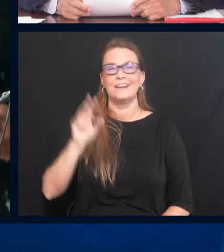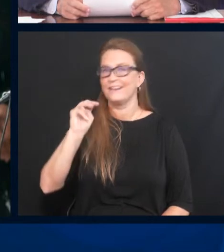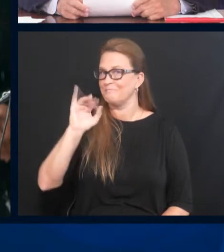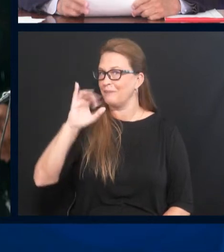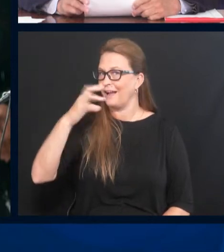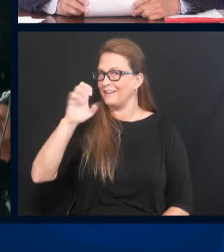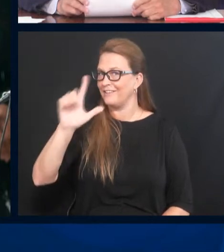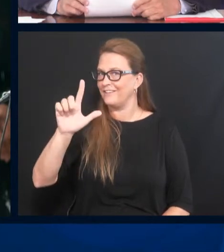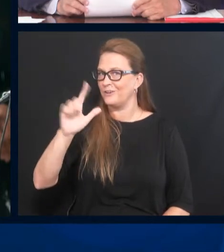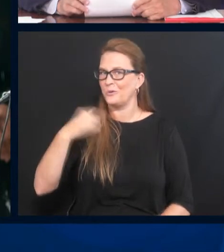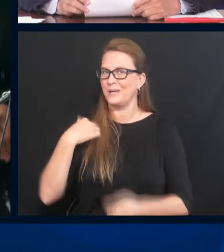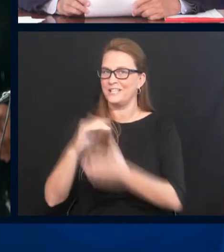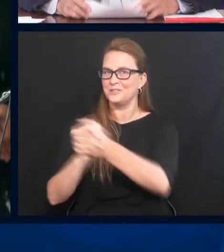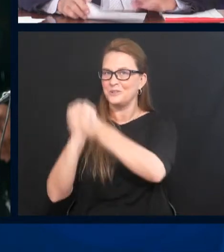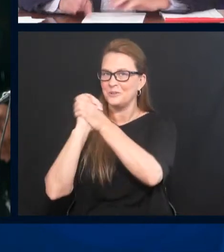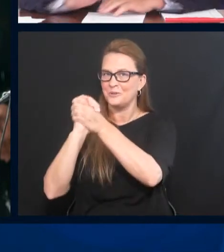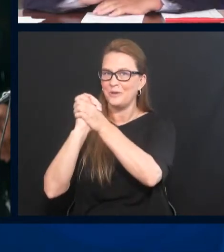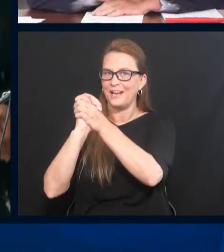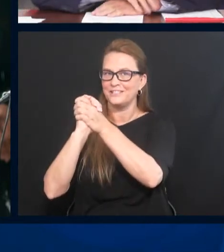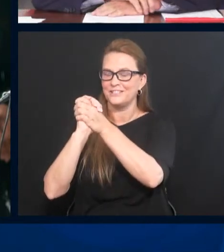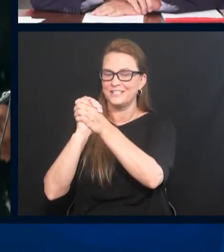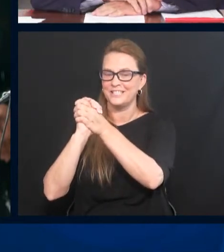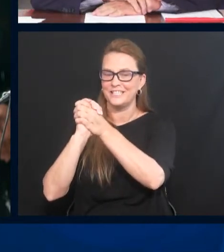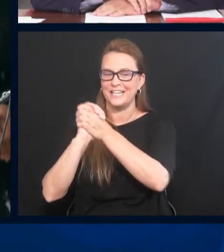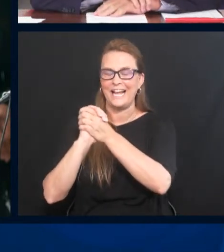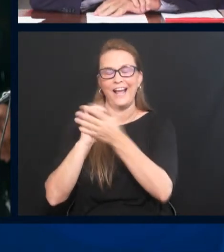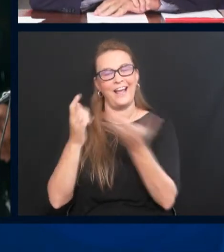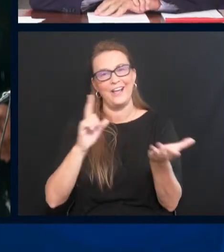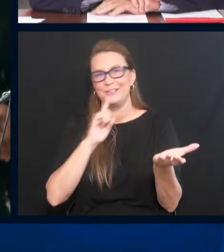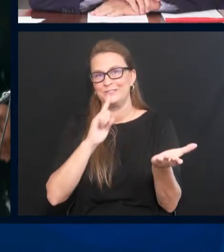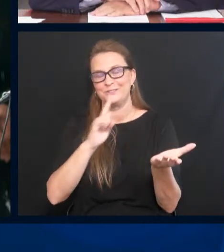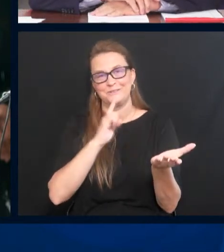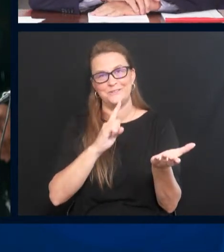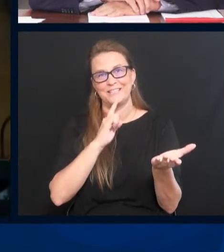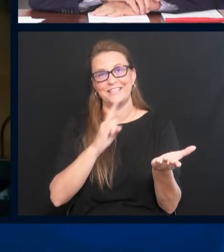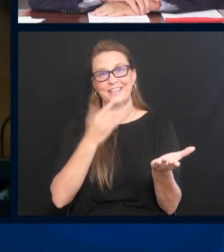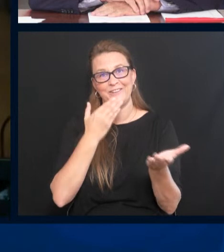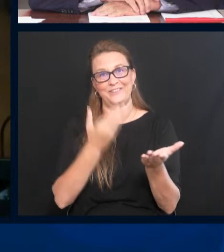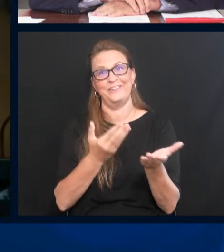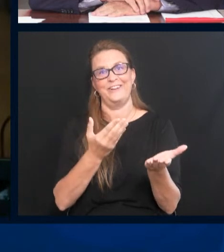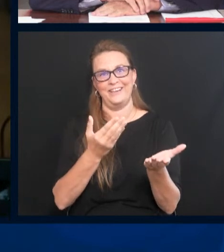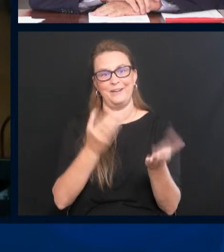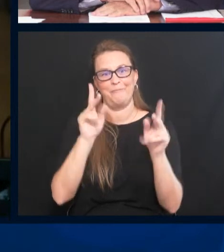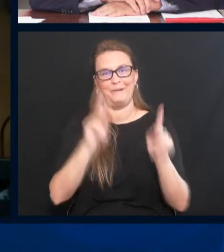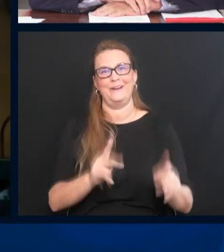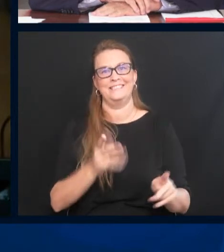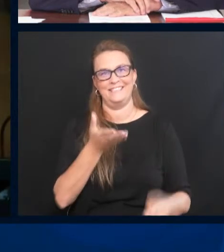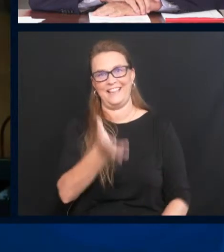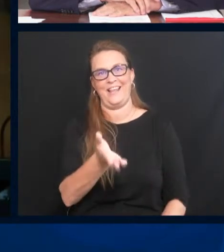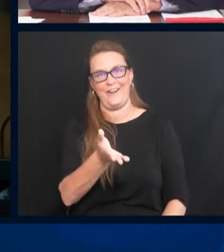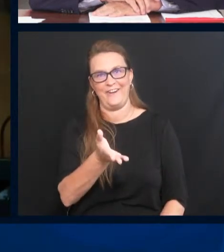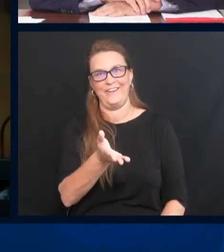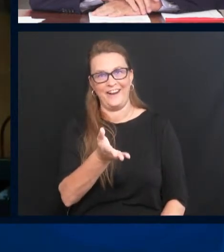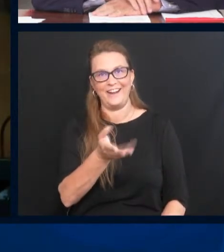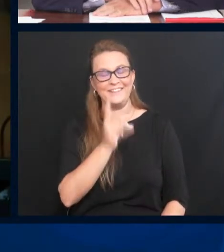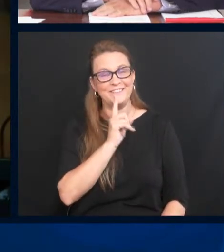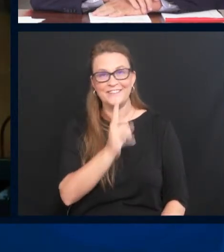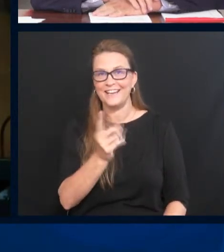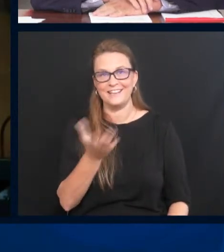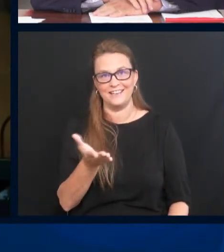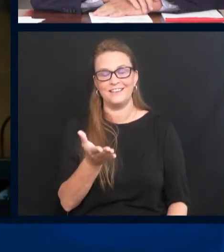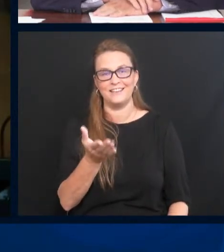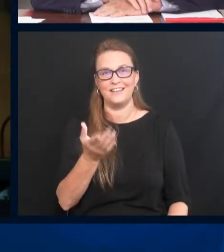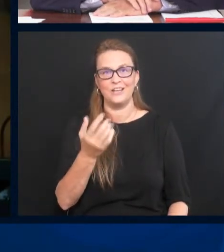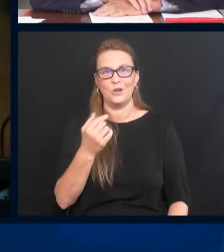we congratulate you, and it couldn't, I mean, how could it be better? I mean, really and truly, how in the world could it be any better? I mean, we're down here at